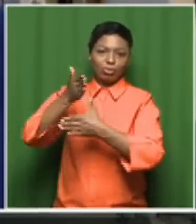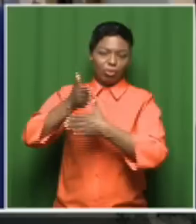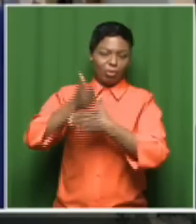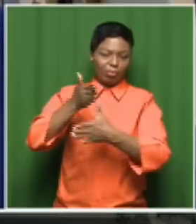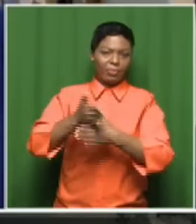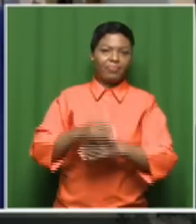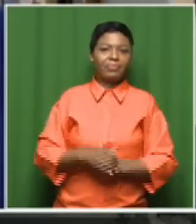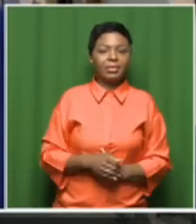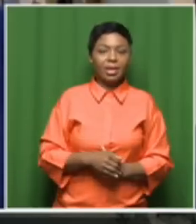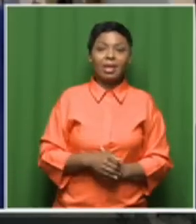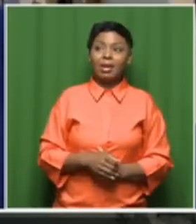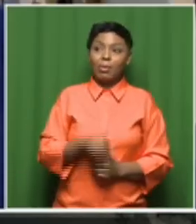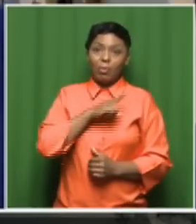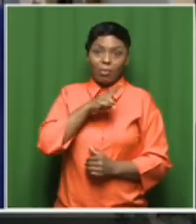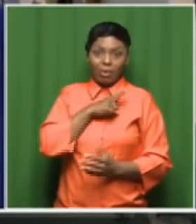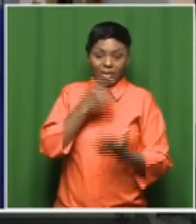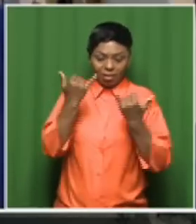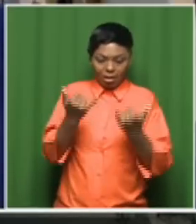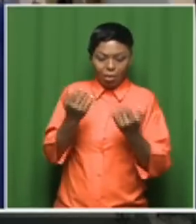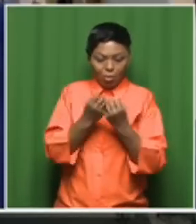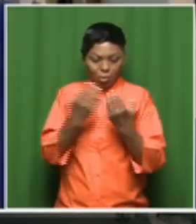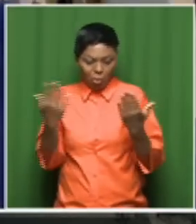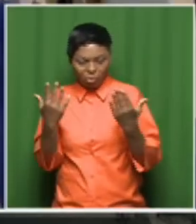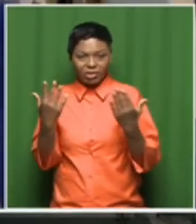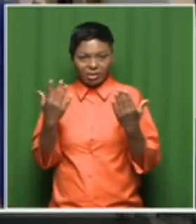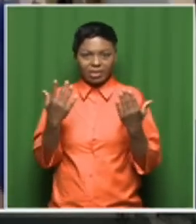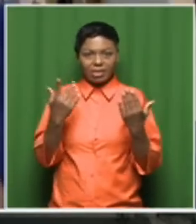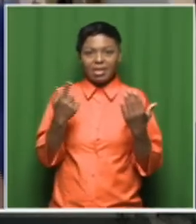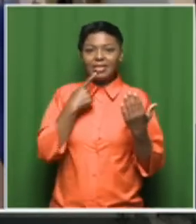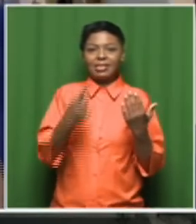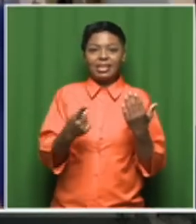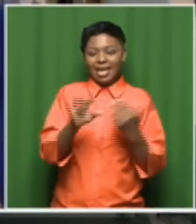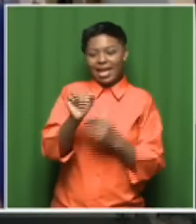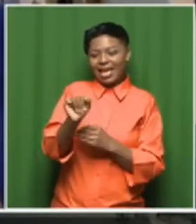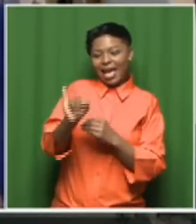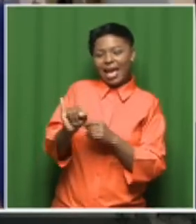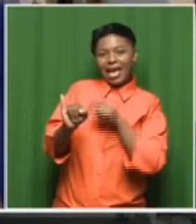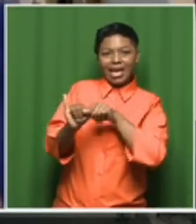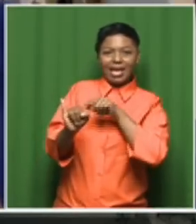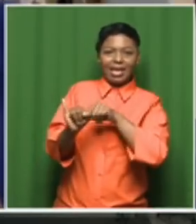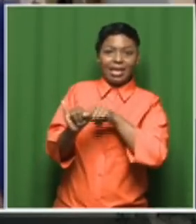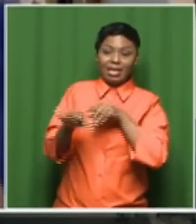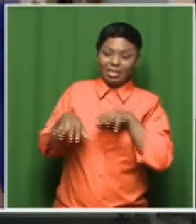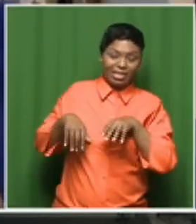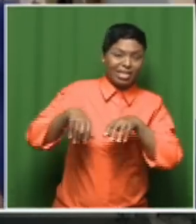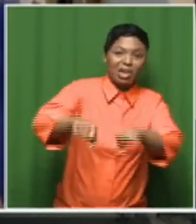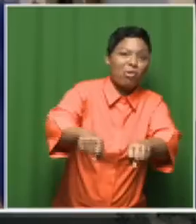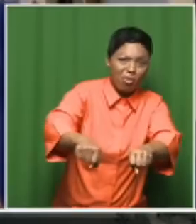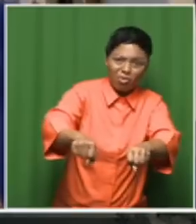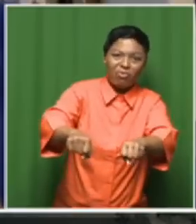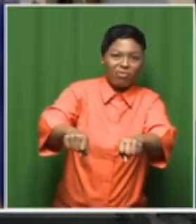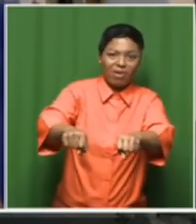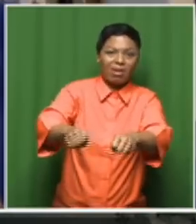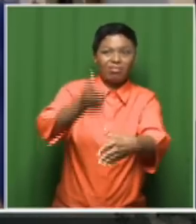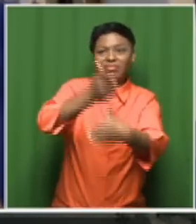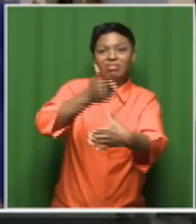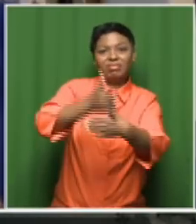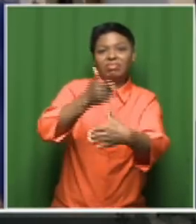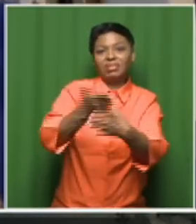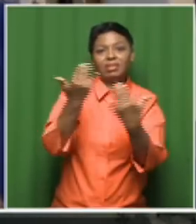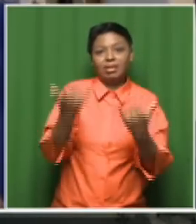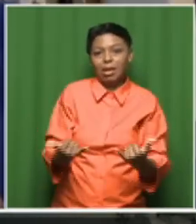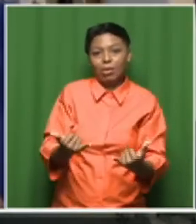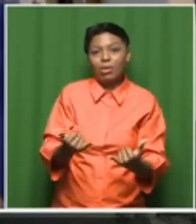on non-essential hires, saying that AI is now going to take over this. So as